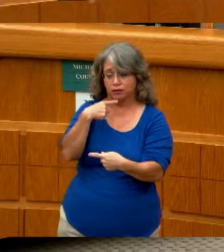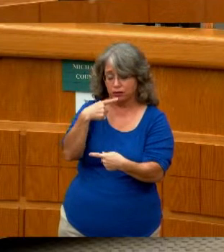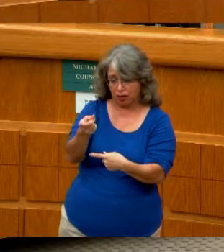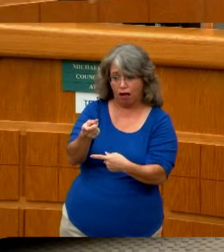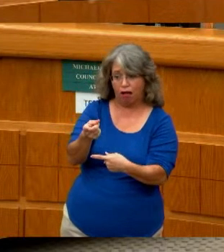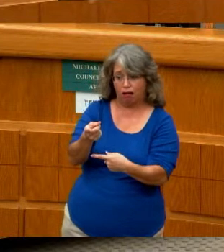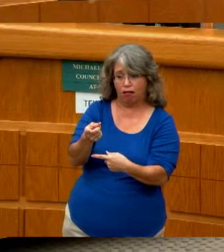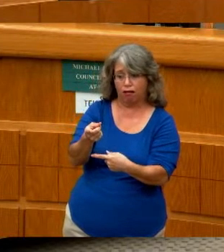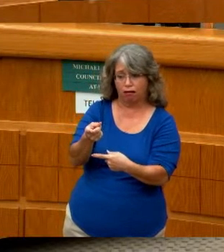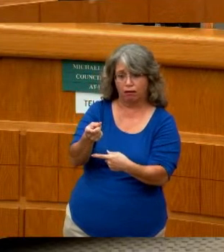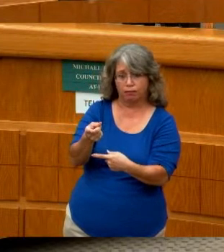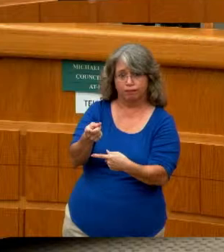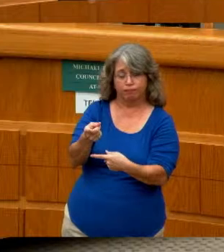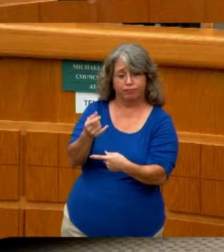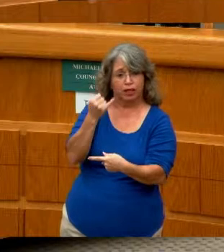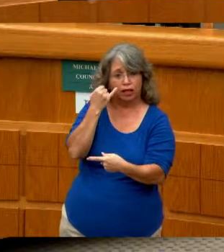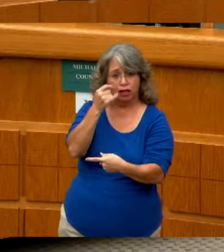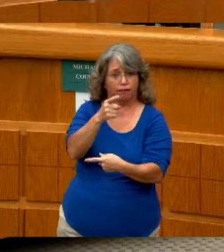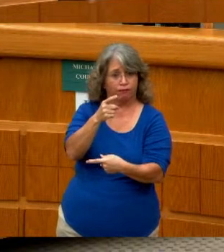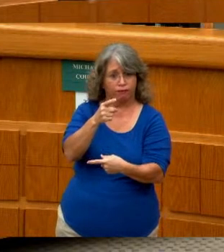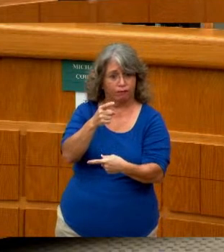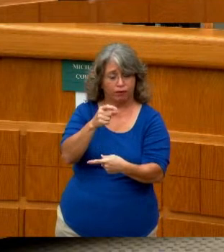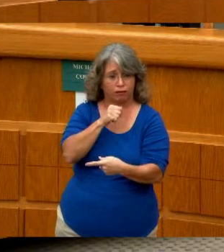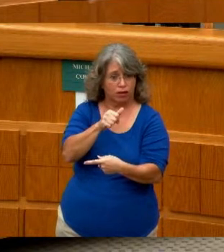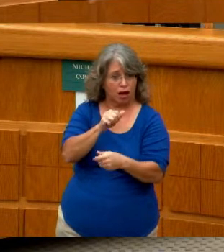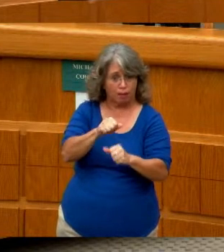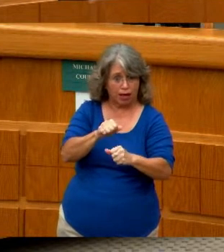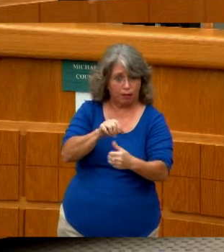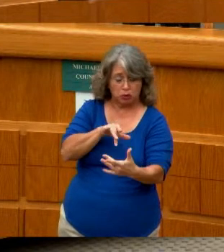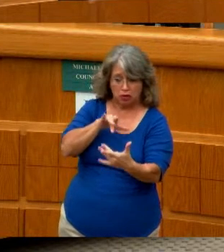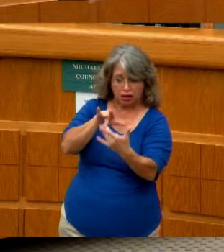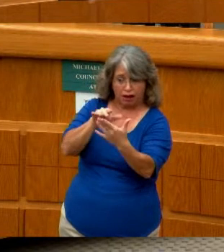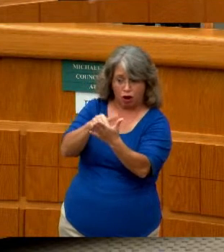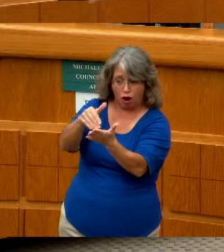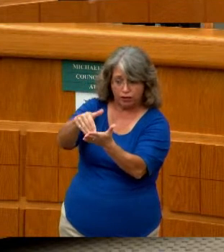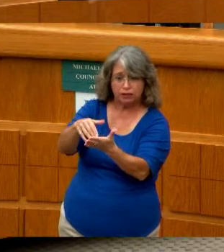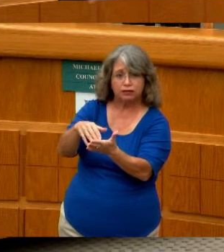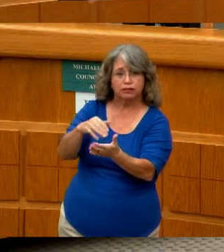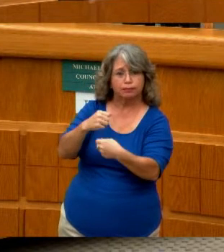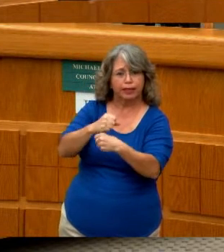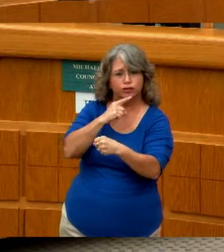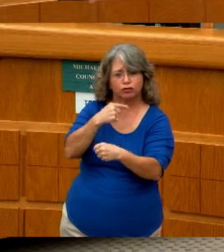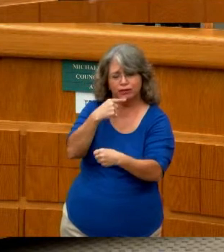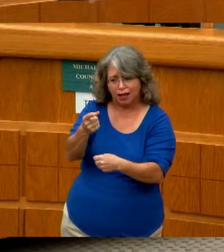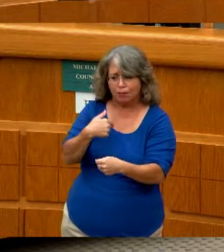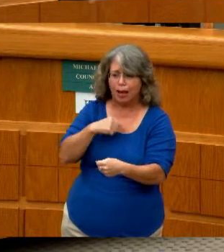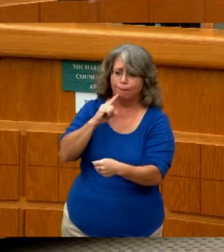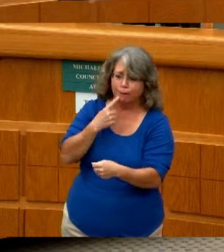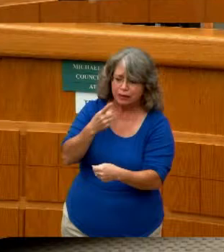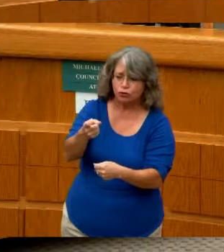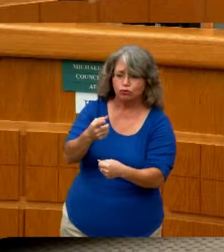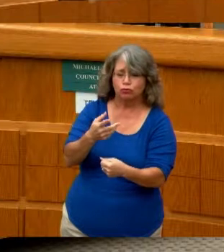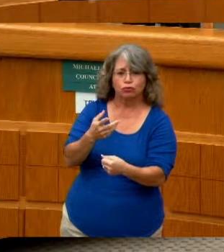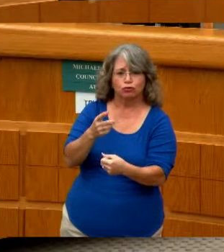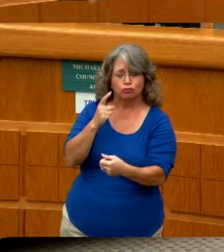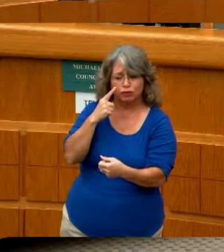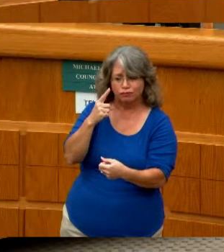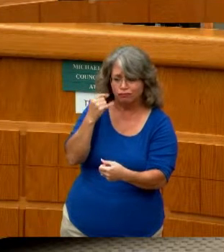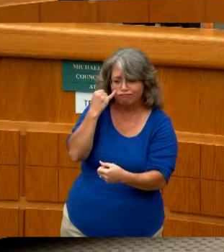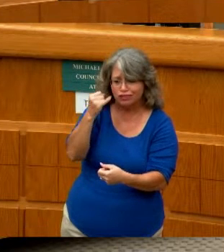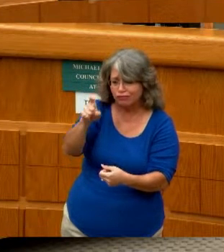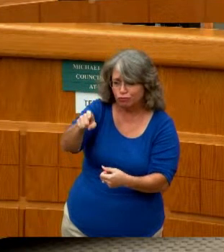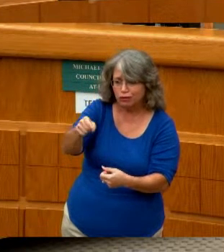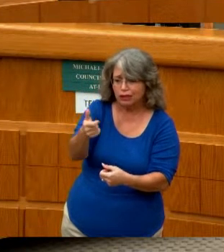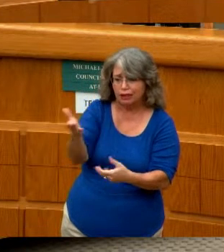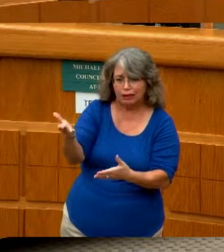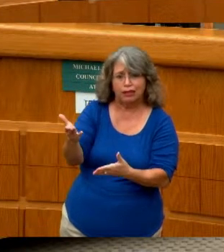feeling. And tell them very much, if you haven't been able to connect with them, that you care about them and that you miss